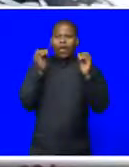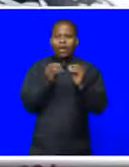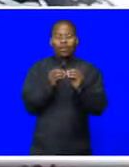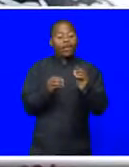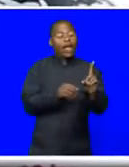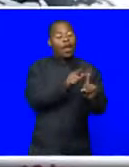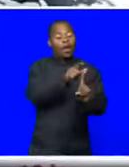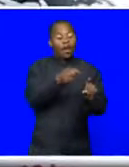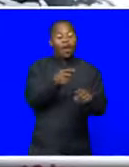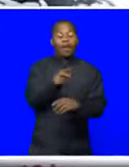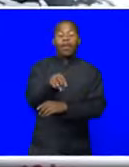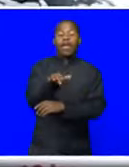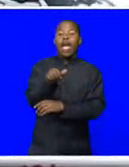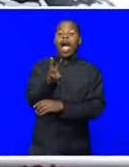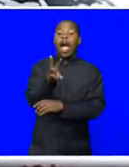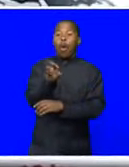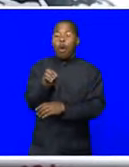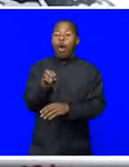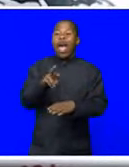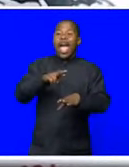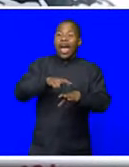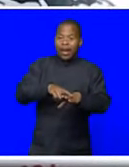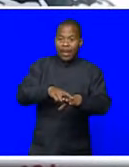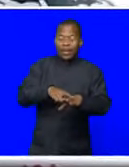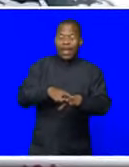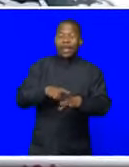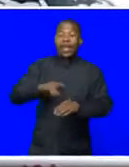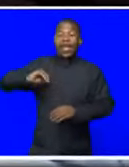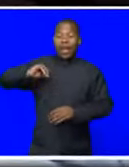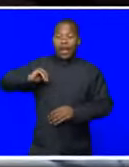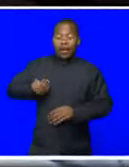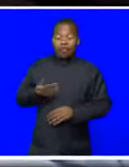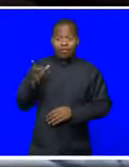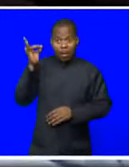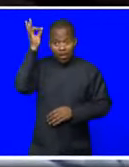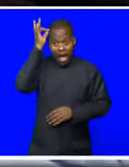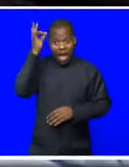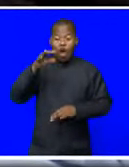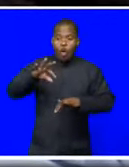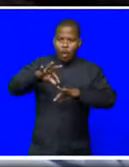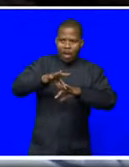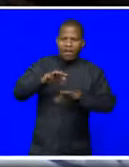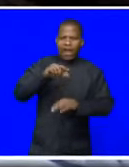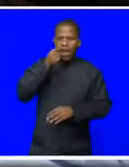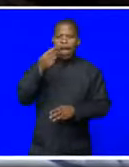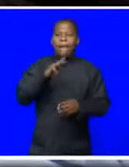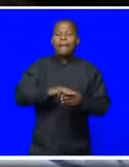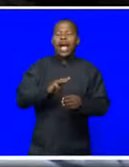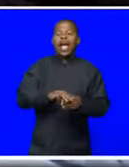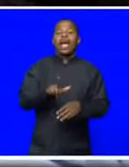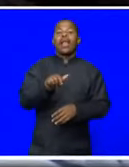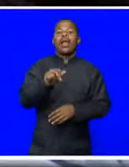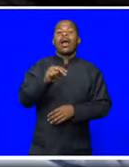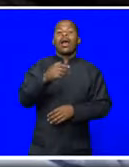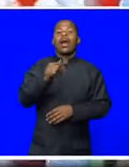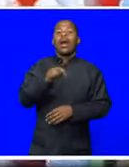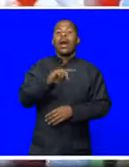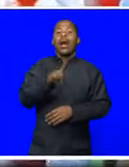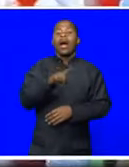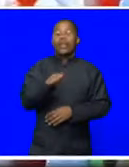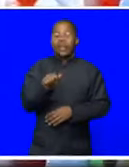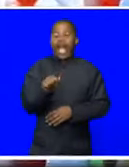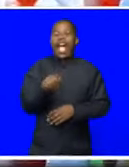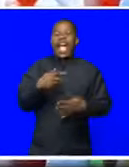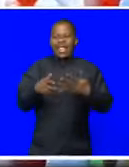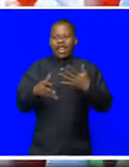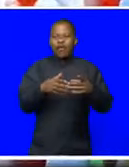Nyao, received the donated items, which included knitted warm clothing, food items and toiletries,